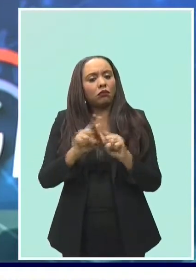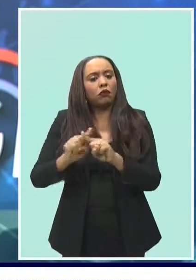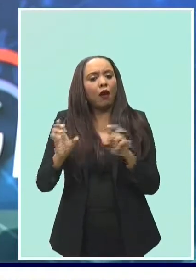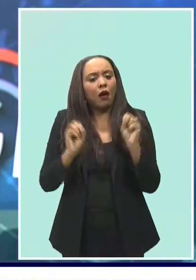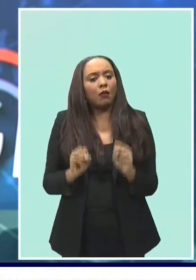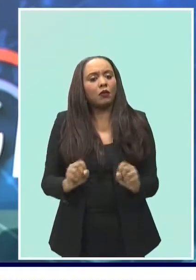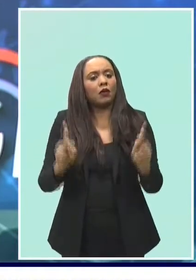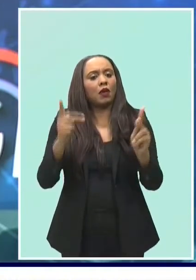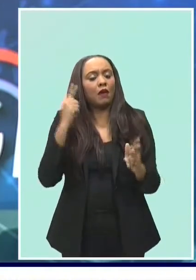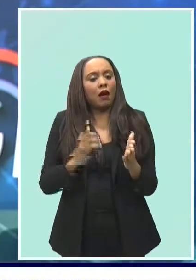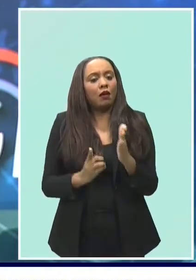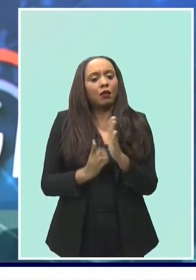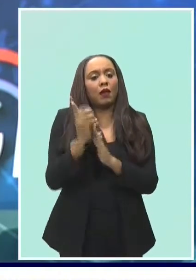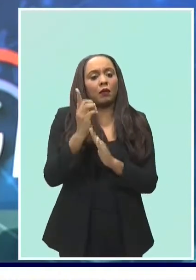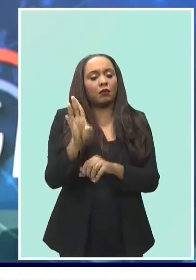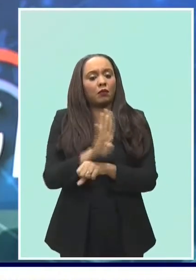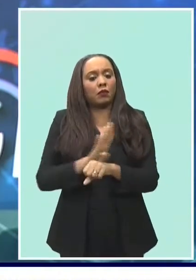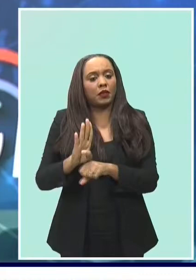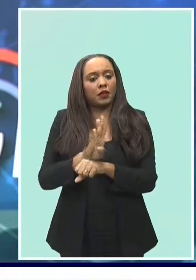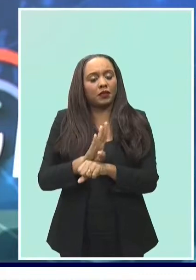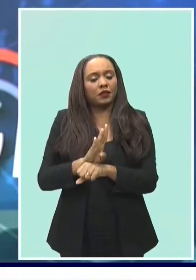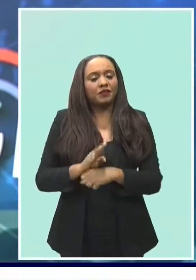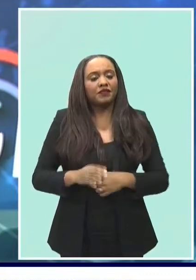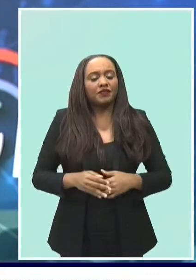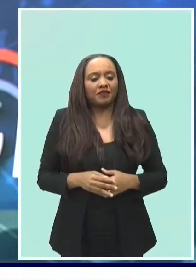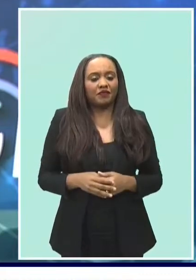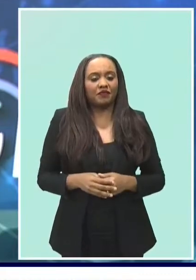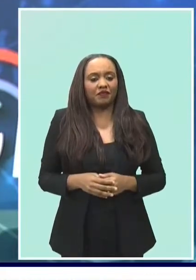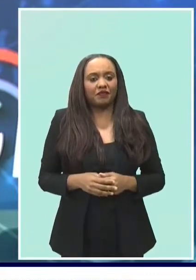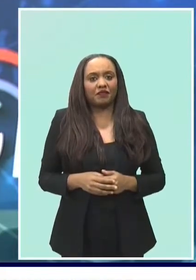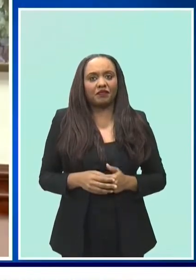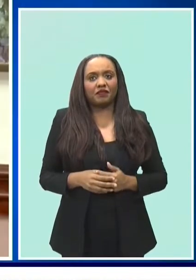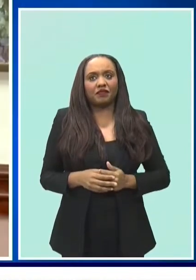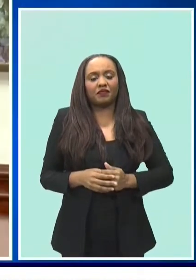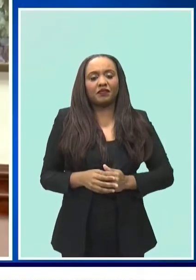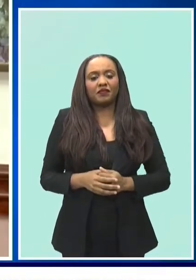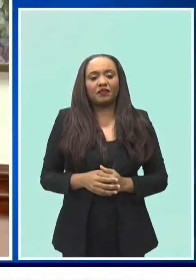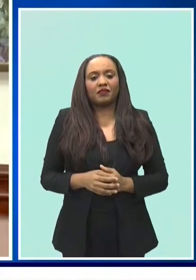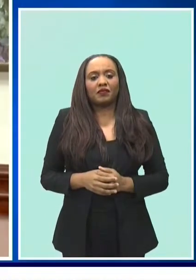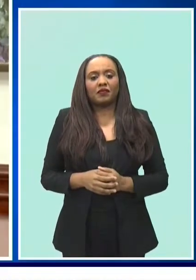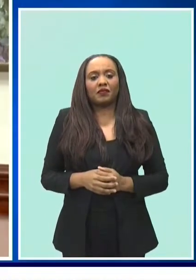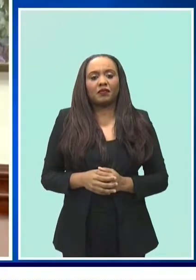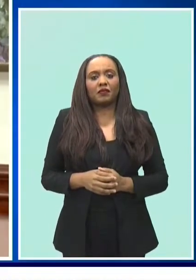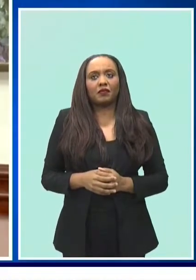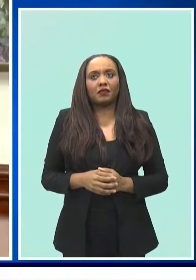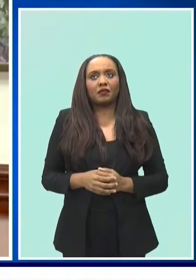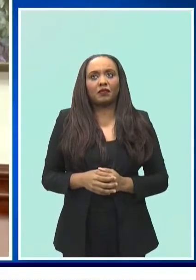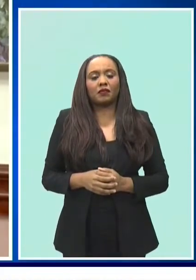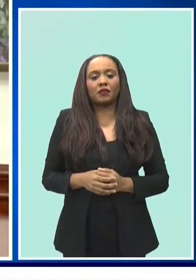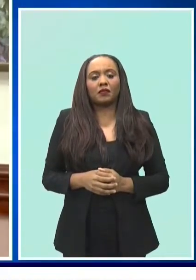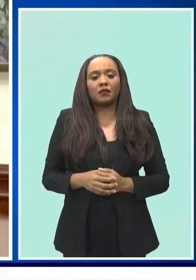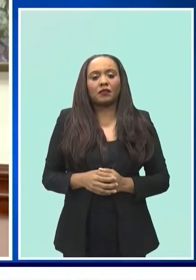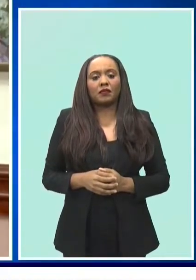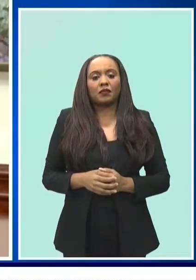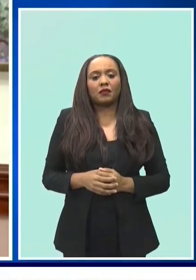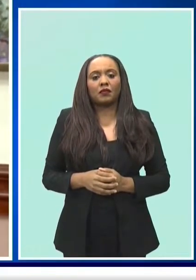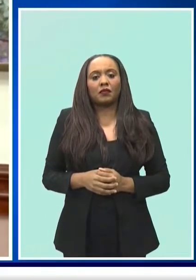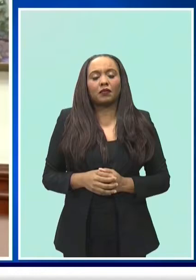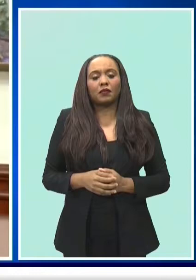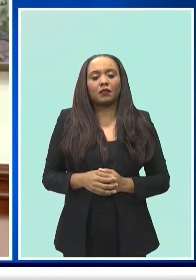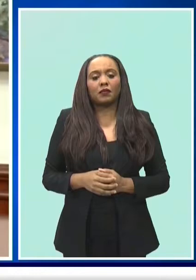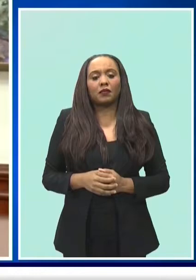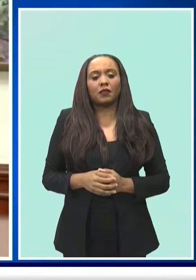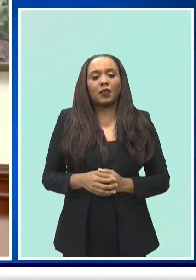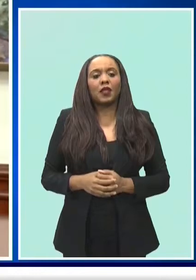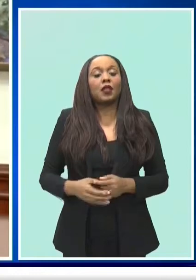a tangible stake in the development of Barbados. This new Youth Corps, Youth